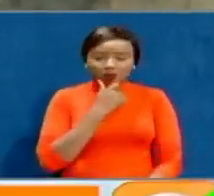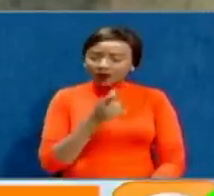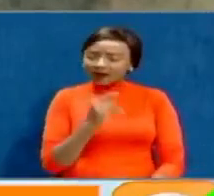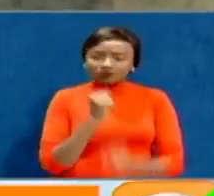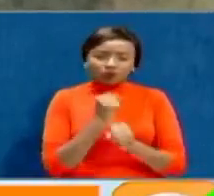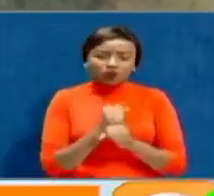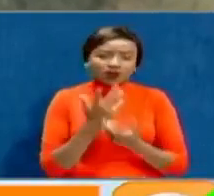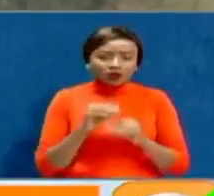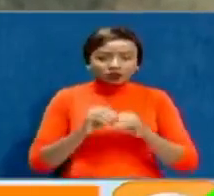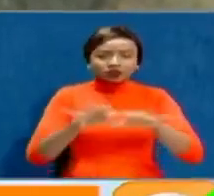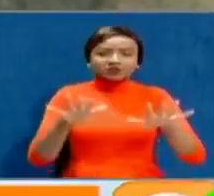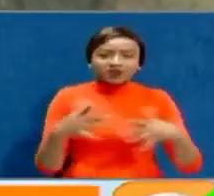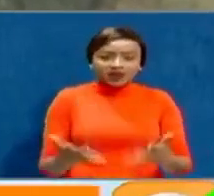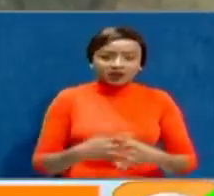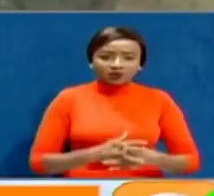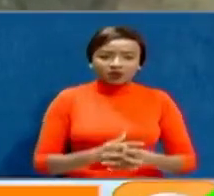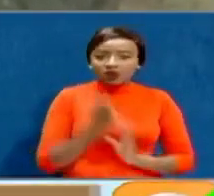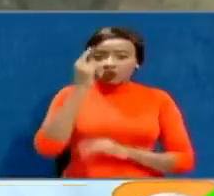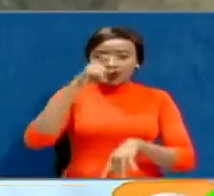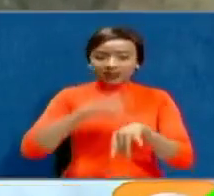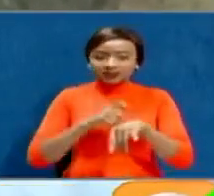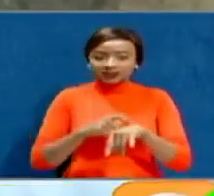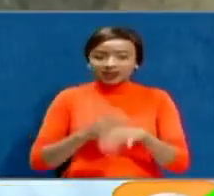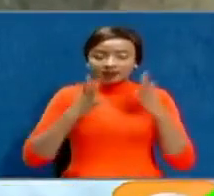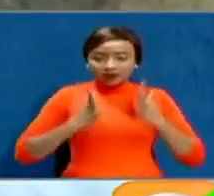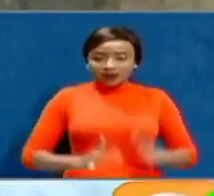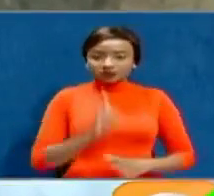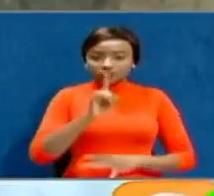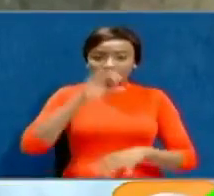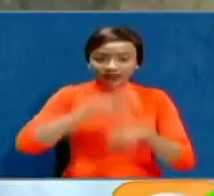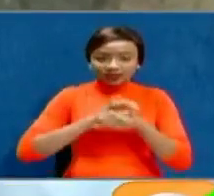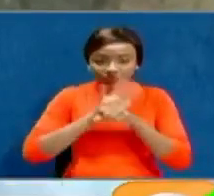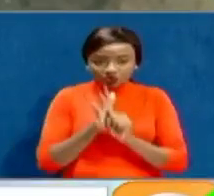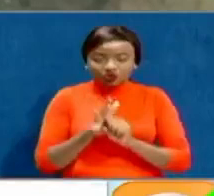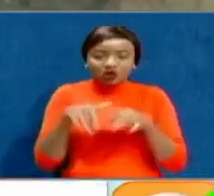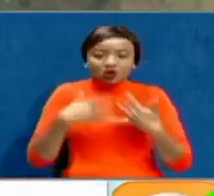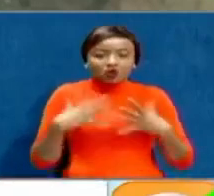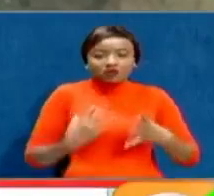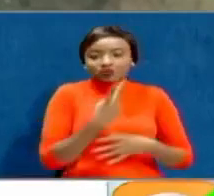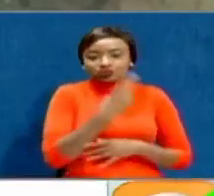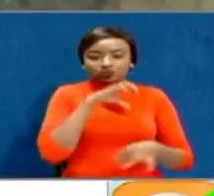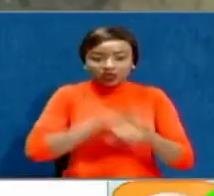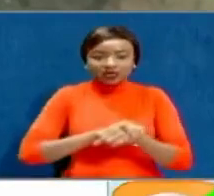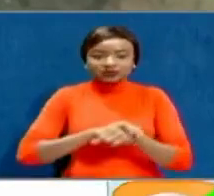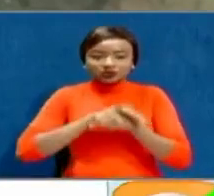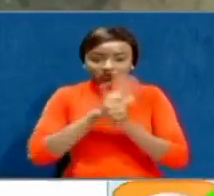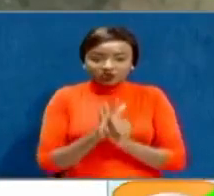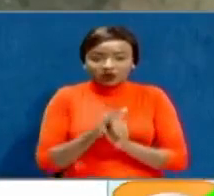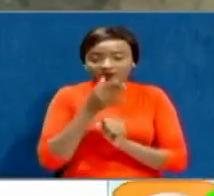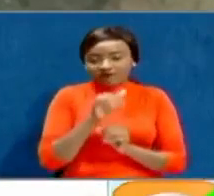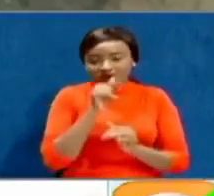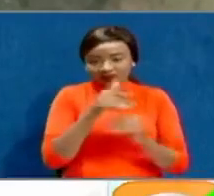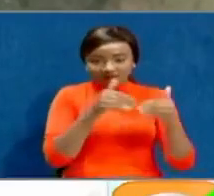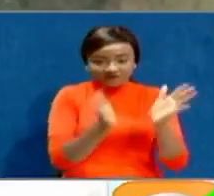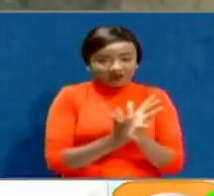works. So that the moment it is heard that one person has it, or two people have it within the family, you know, there's that scare that what